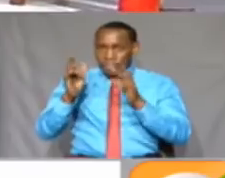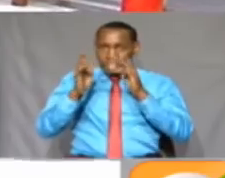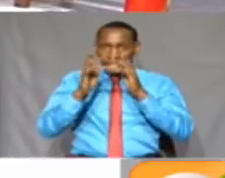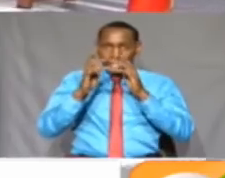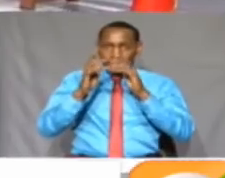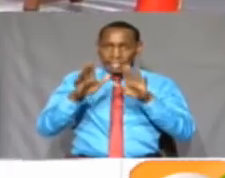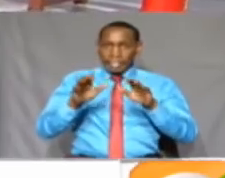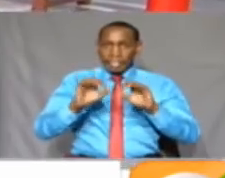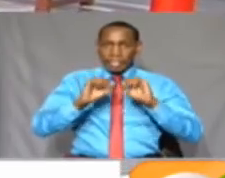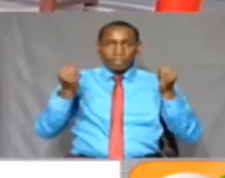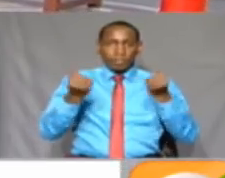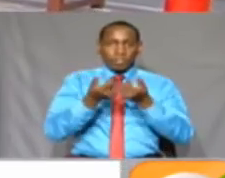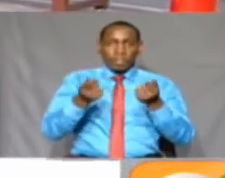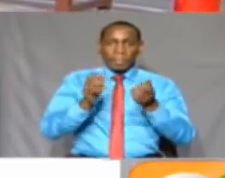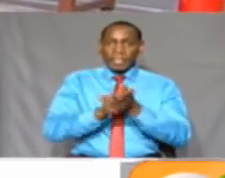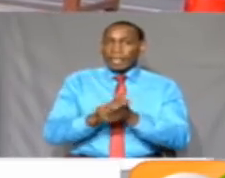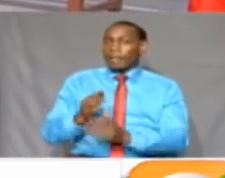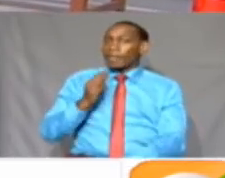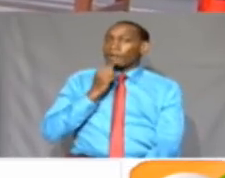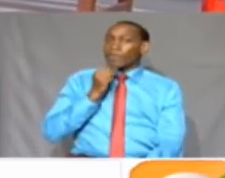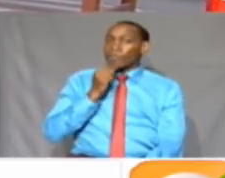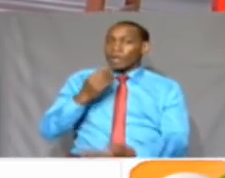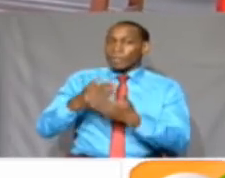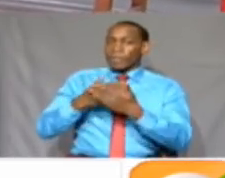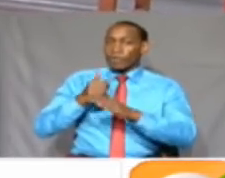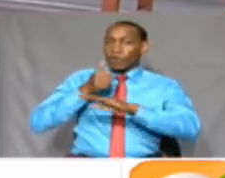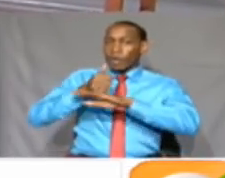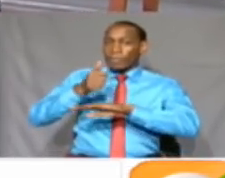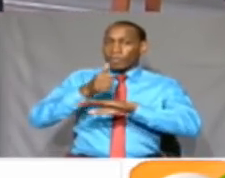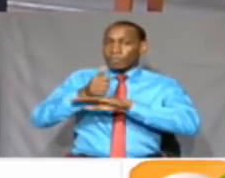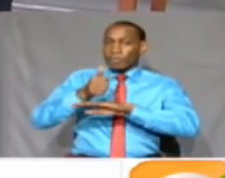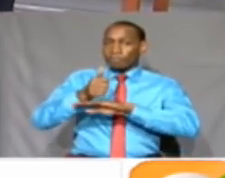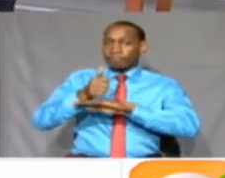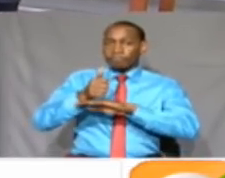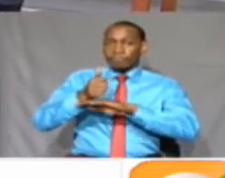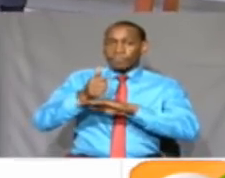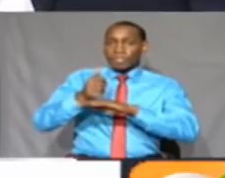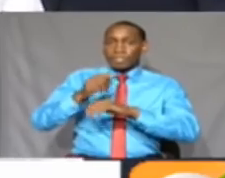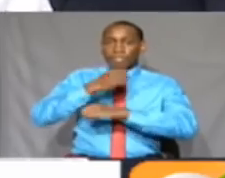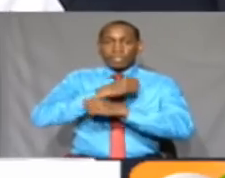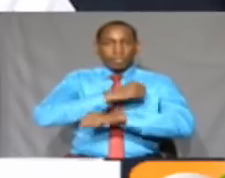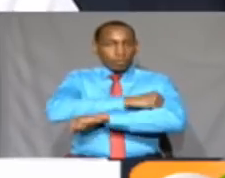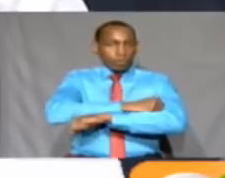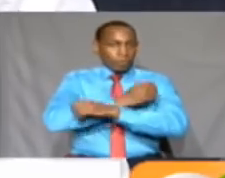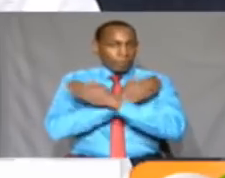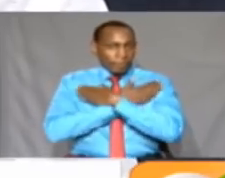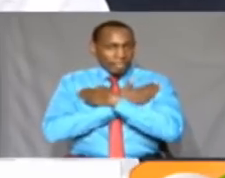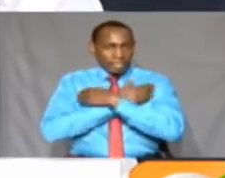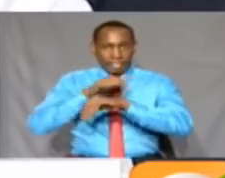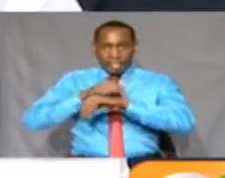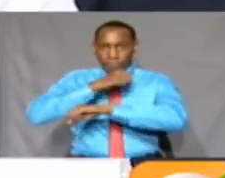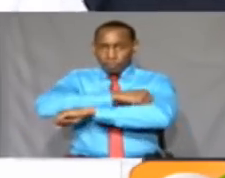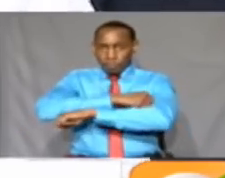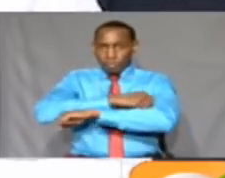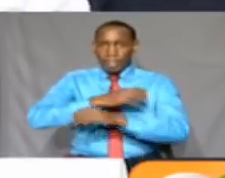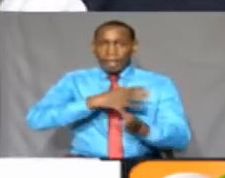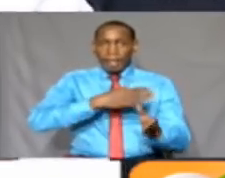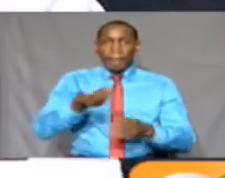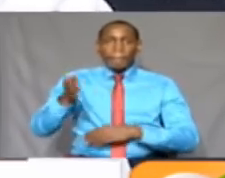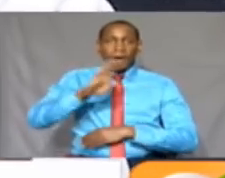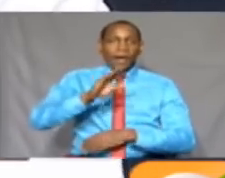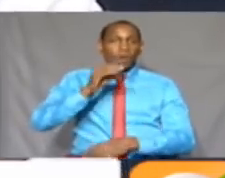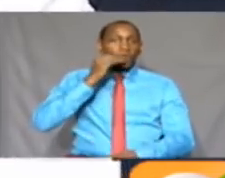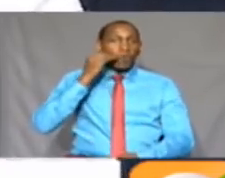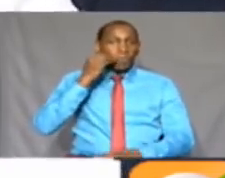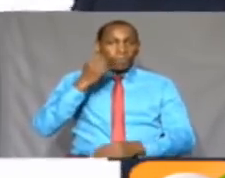social media. Yes. The young man who allegedly was abused by his schoolmate in school, and he went home and did a video